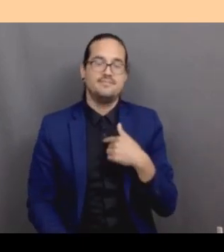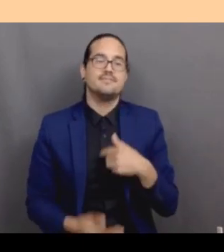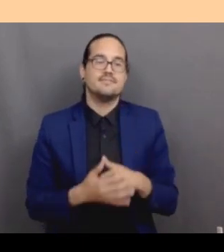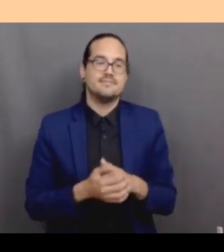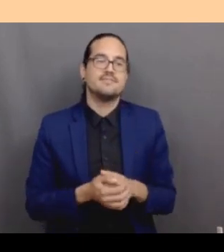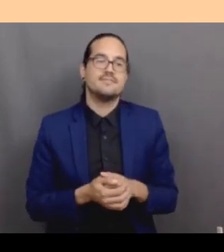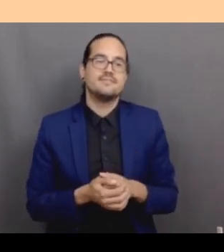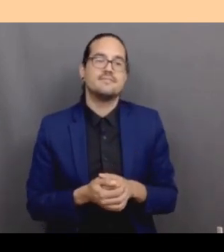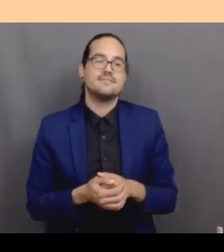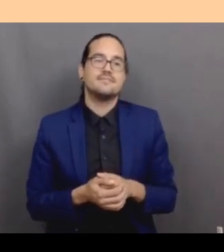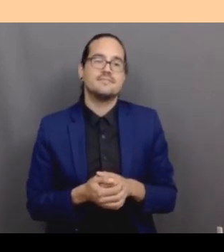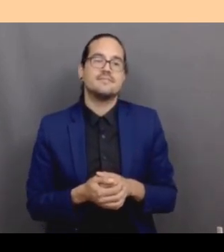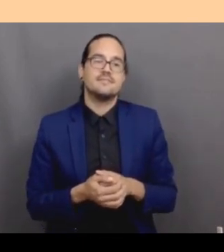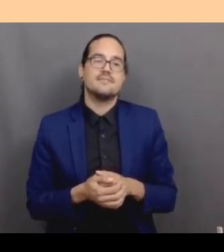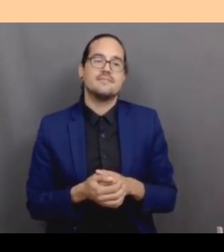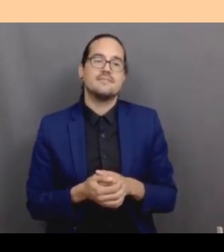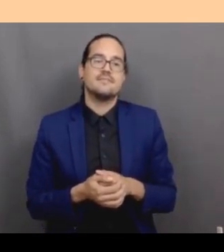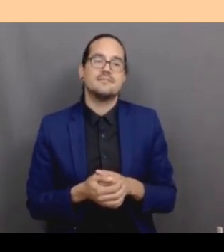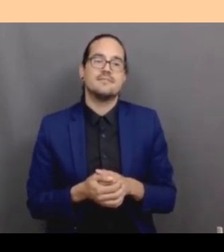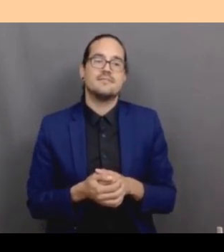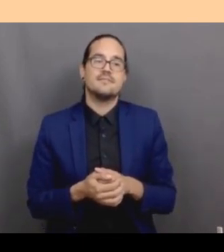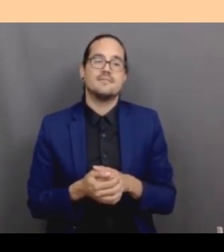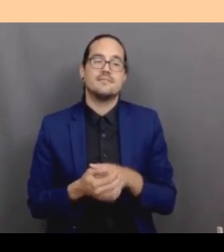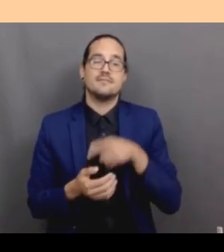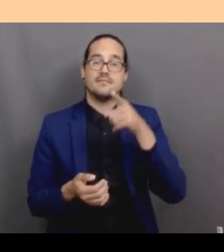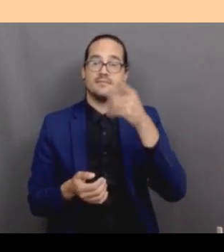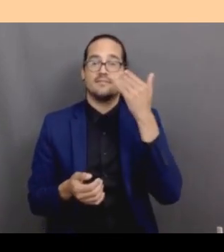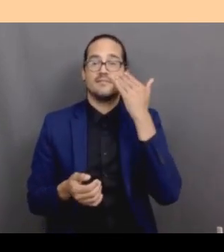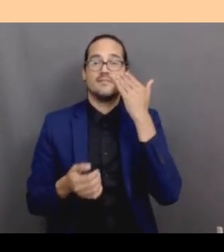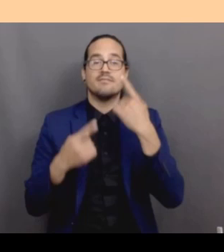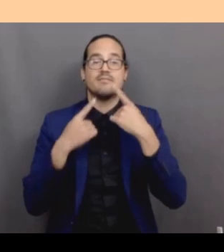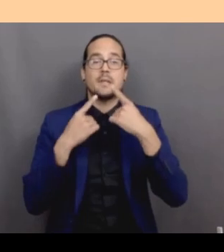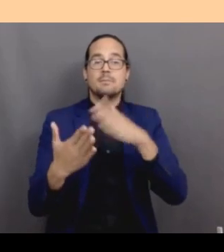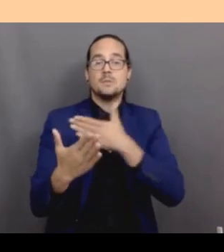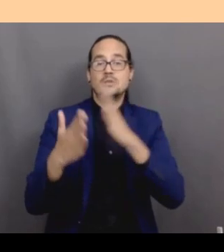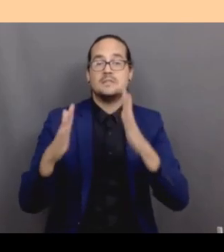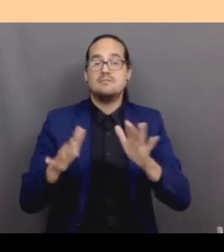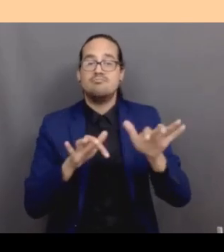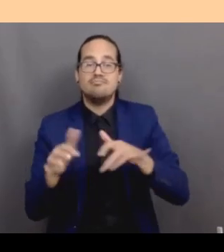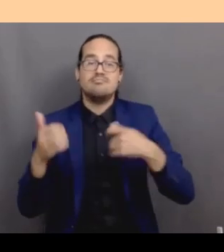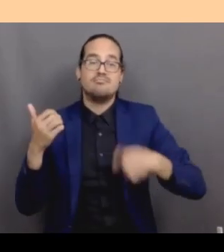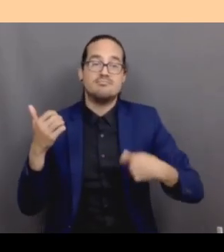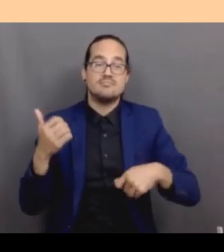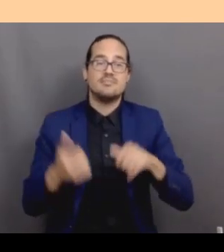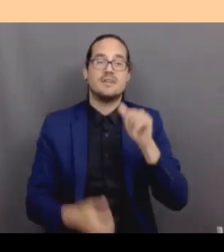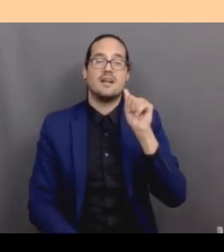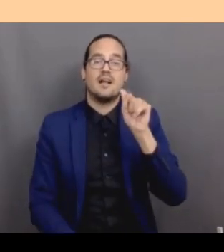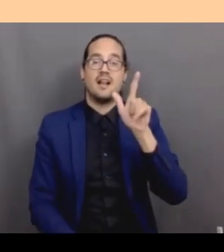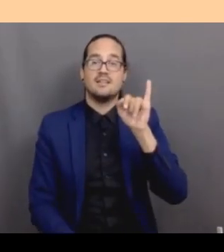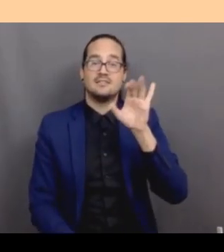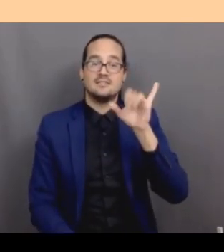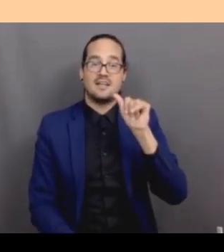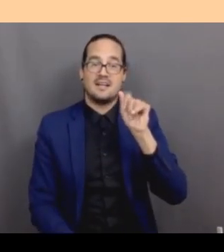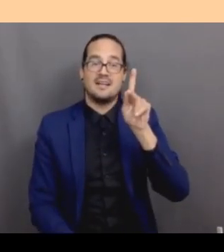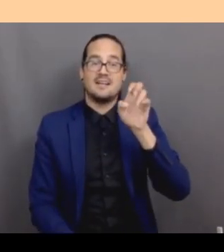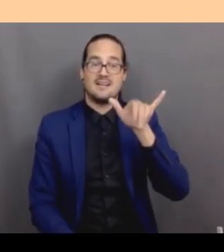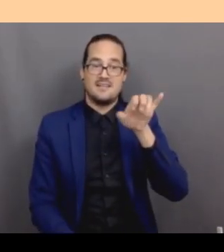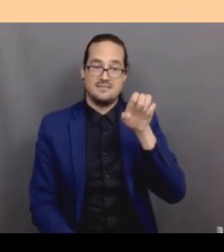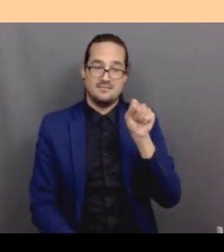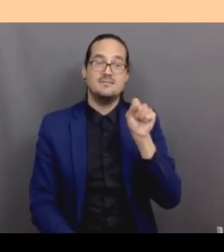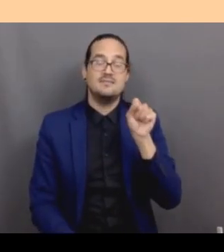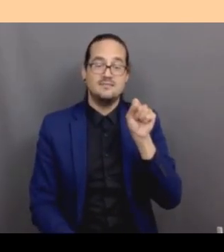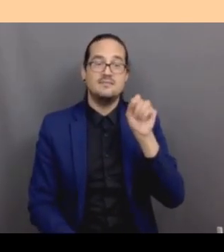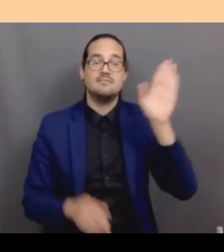musician, Alicia Keys, this goes out to the most vulnerable. I hope you remember that you're strong, you're